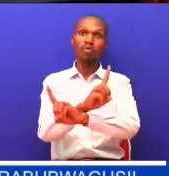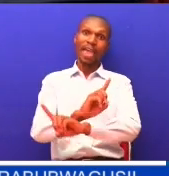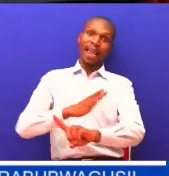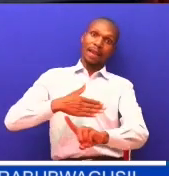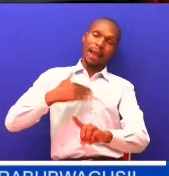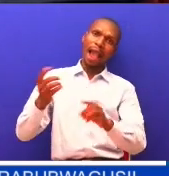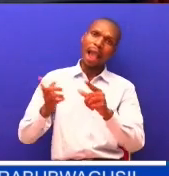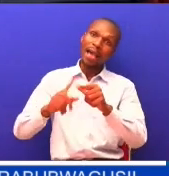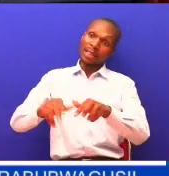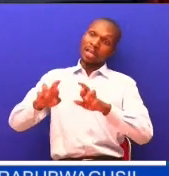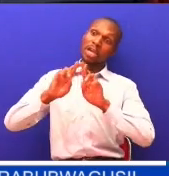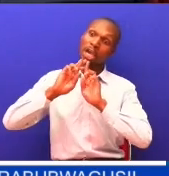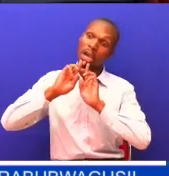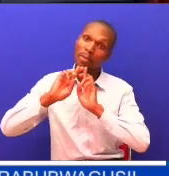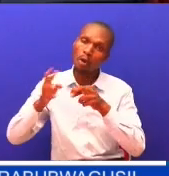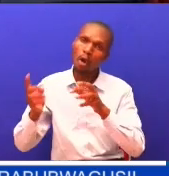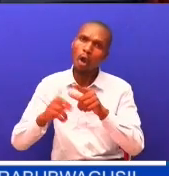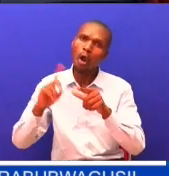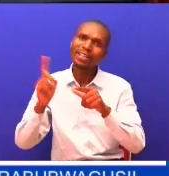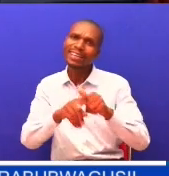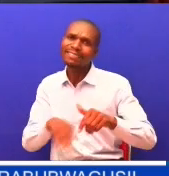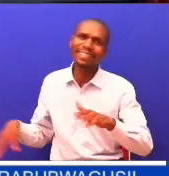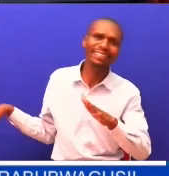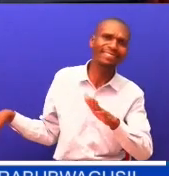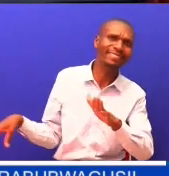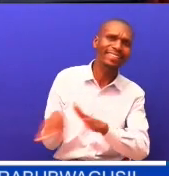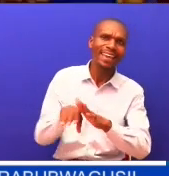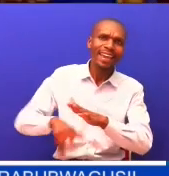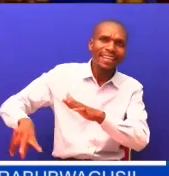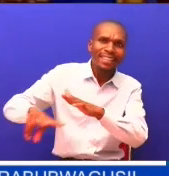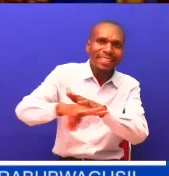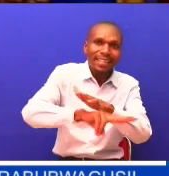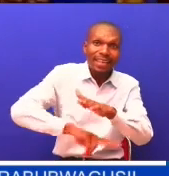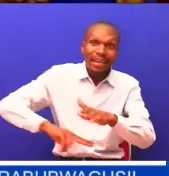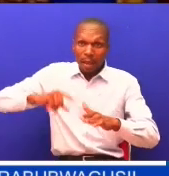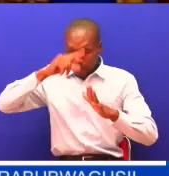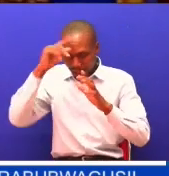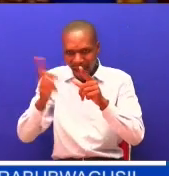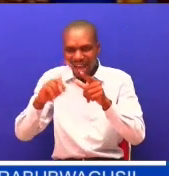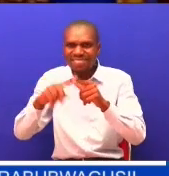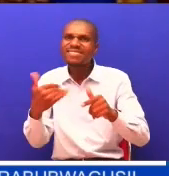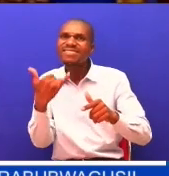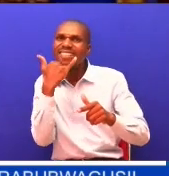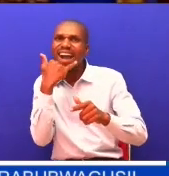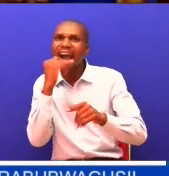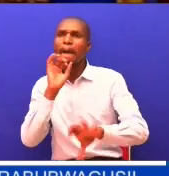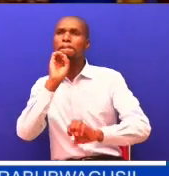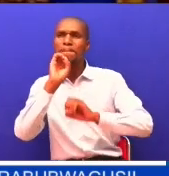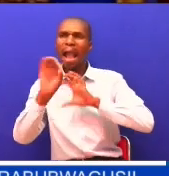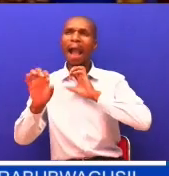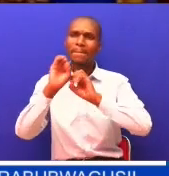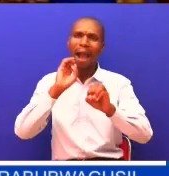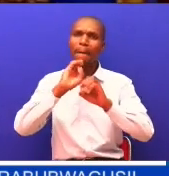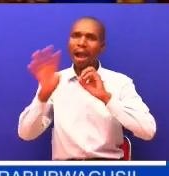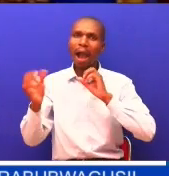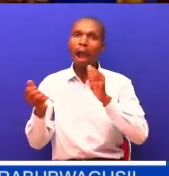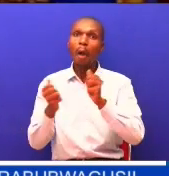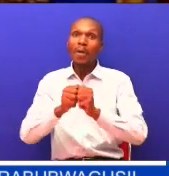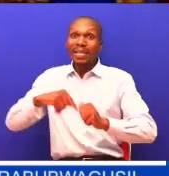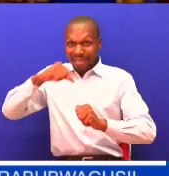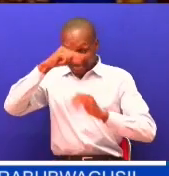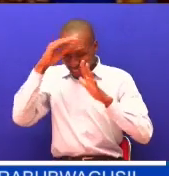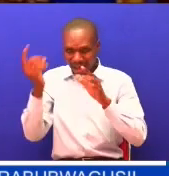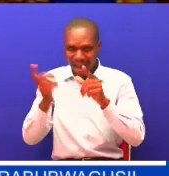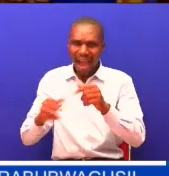Monda atebetebuna wakwa kwa yeisiko nkubwatakana nechitobautichaye chige siyasa numugavana Simba Arati. Igento nonya